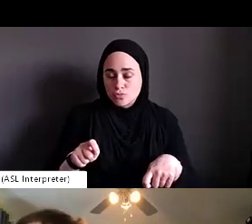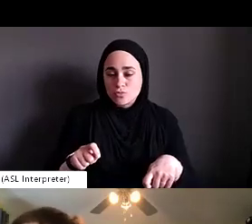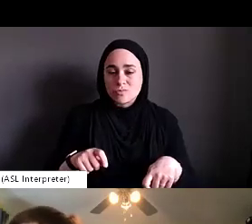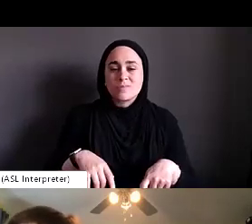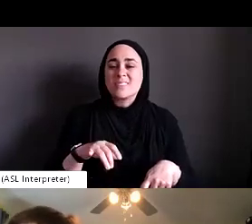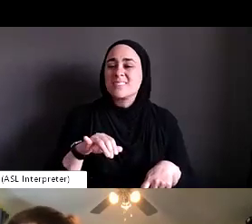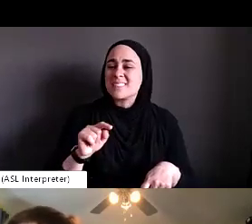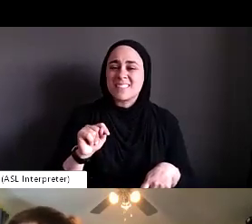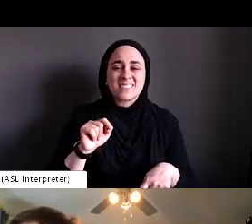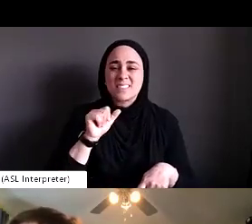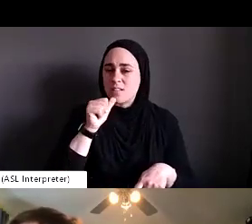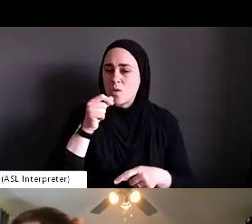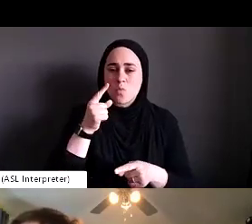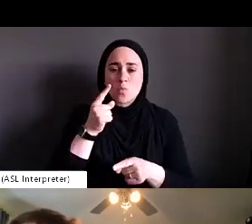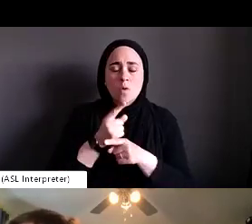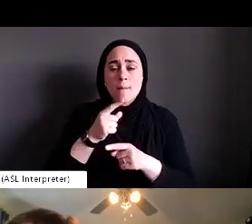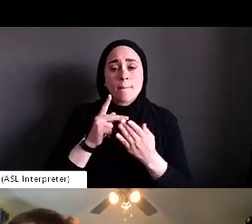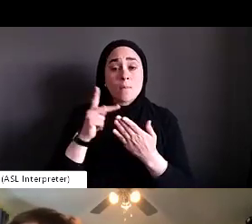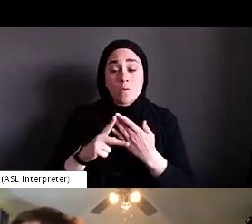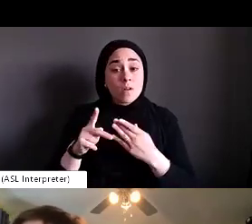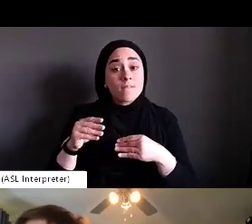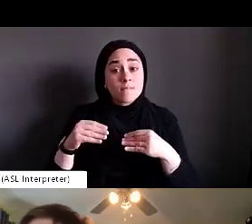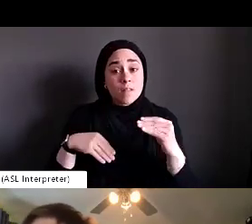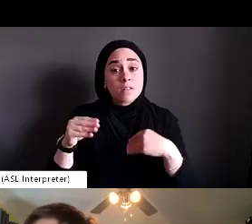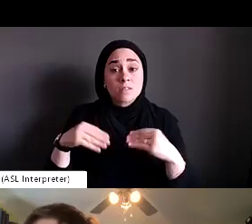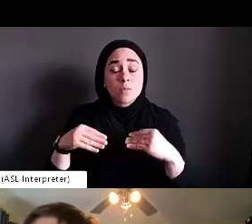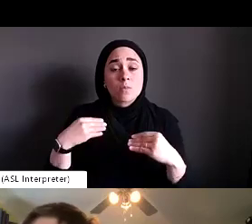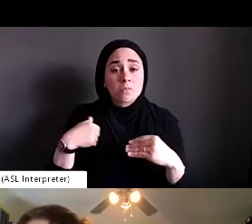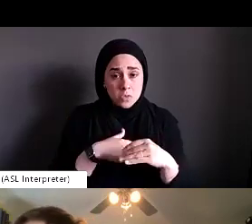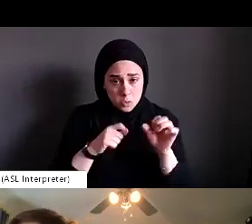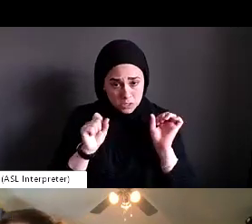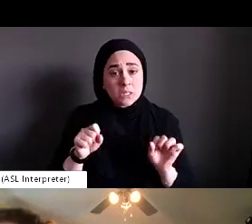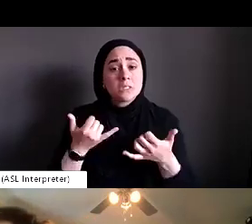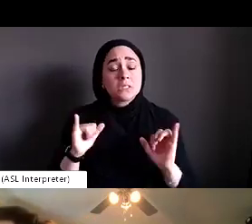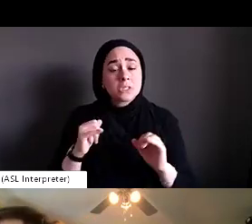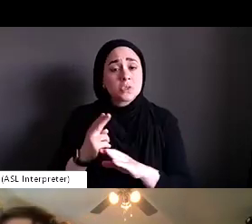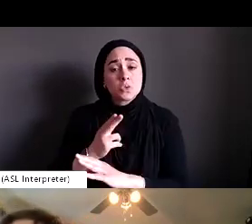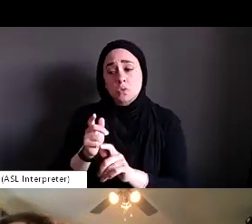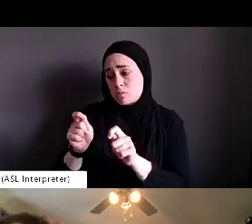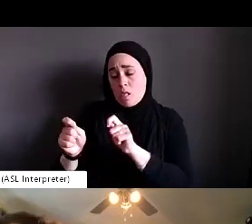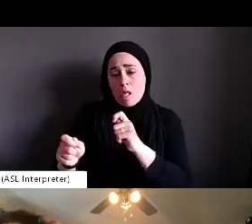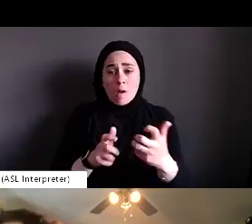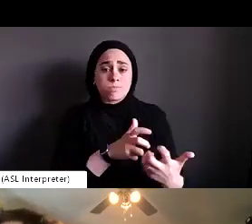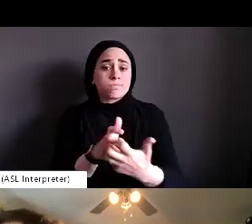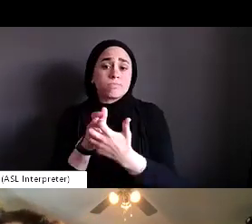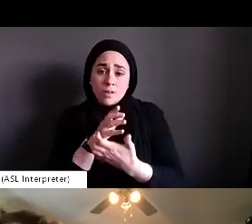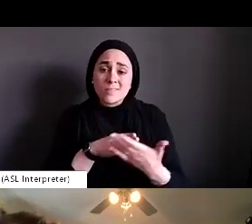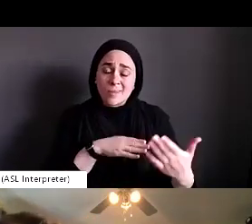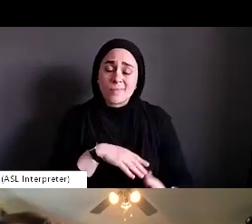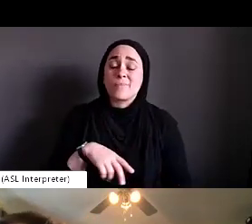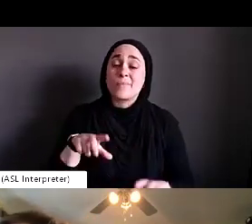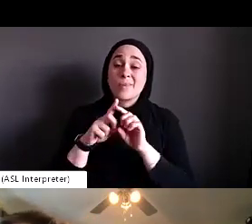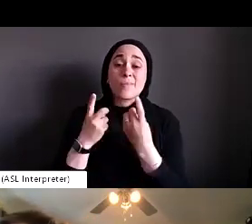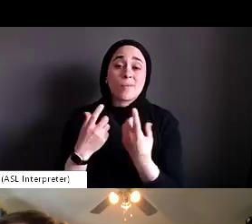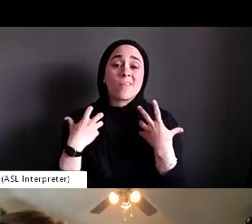very flexible program, and so we've been able to still utilize some of it. The Department of Health and